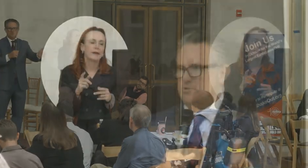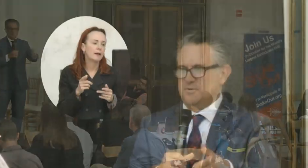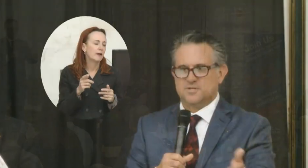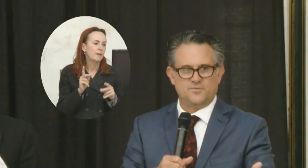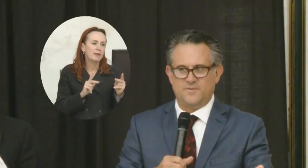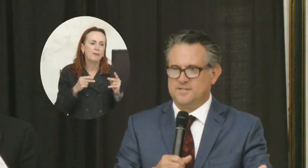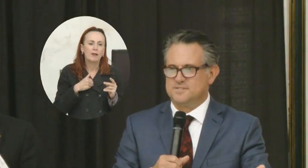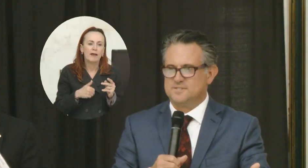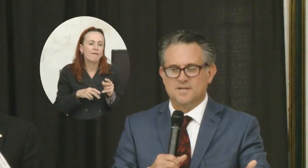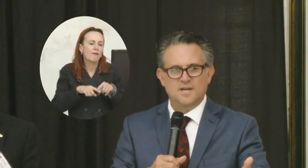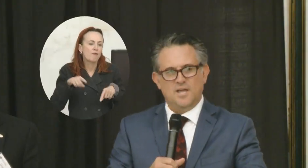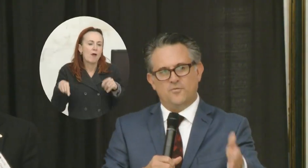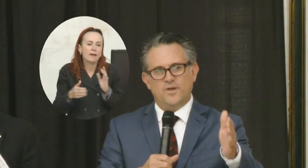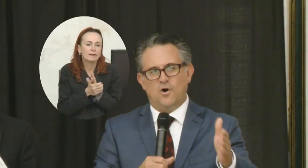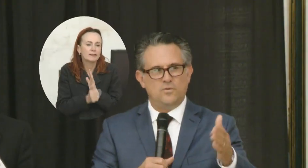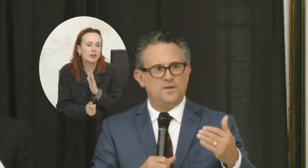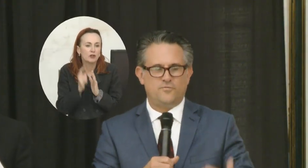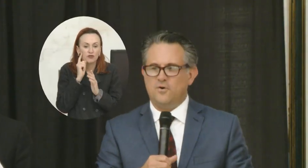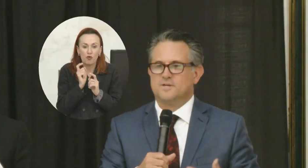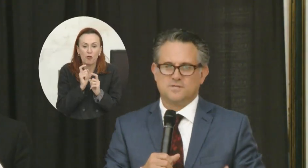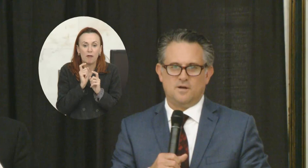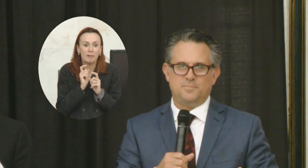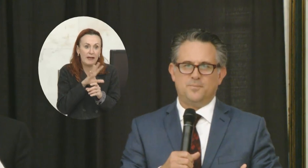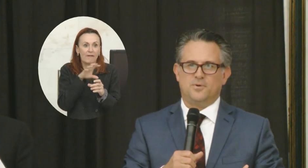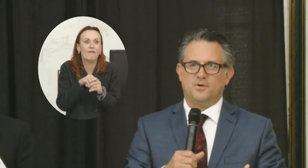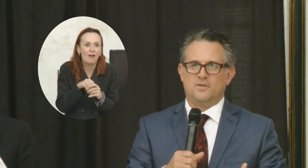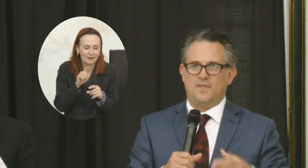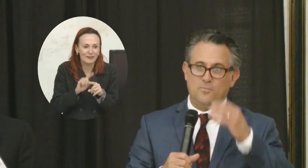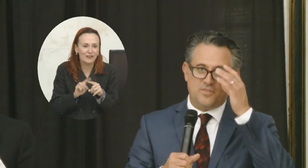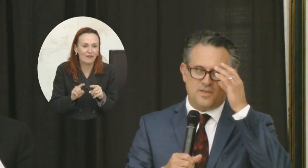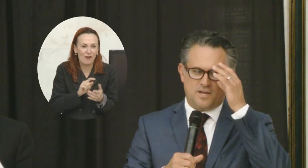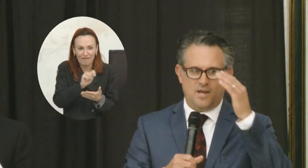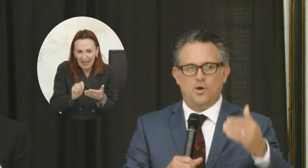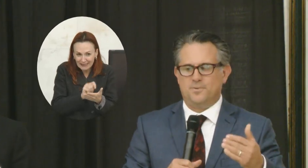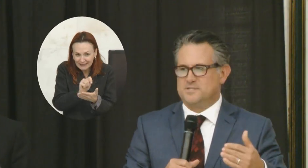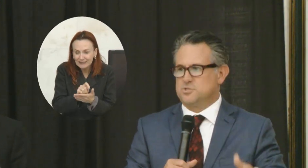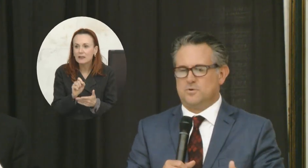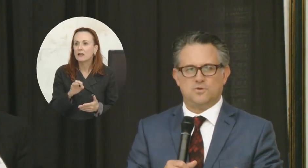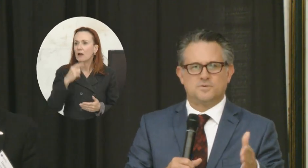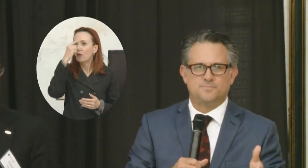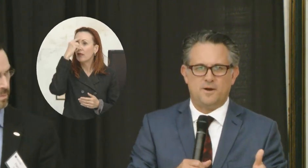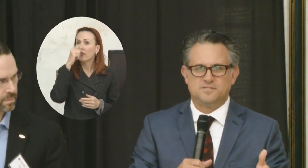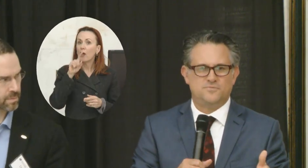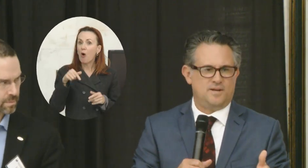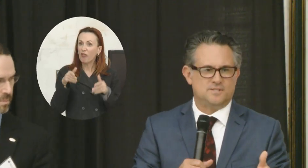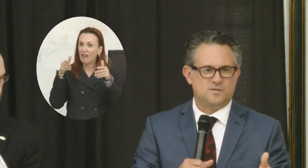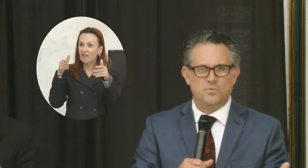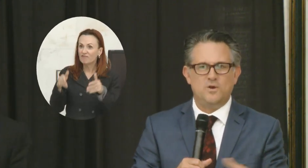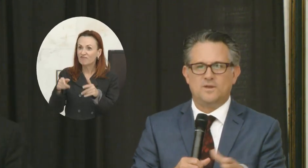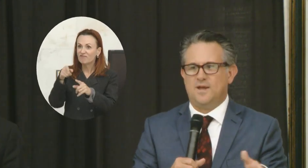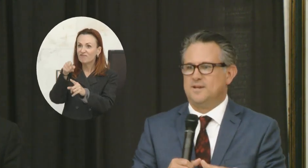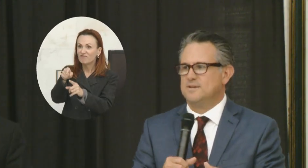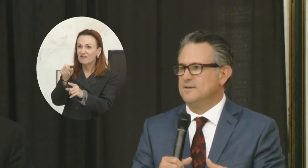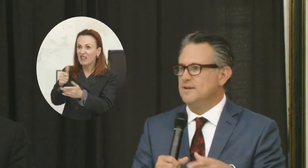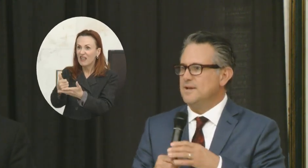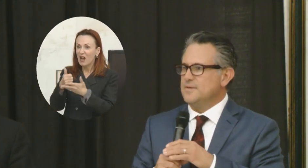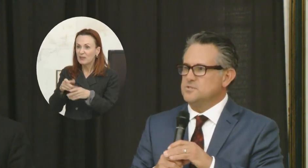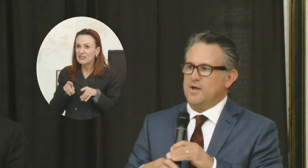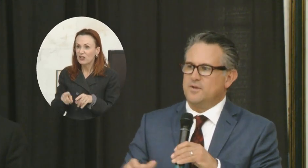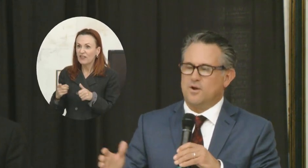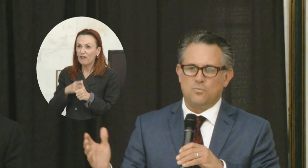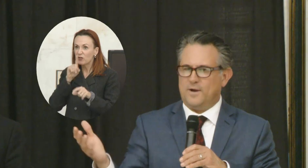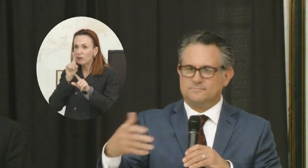during different phases. If we only focus on people that we think can help us during the response phase, we don't get it.